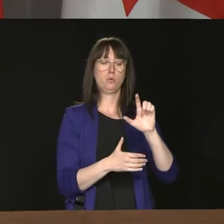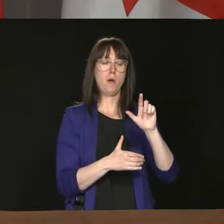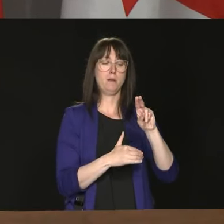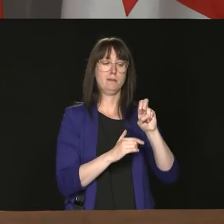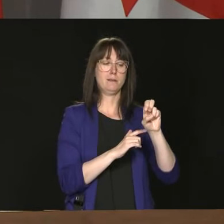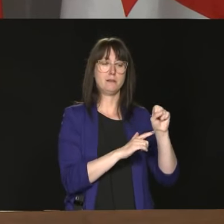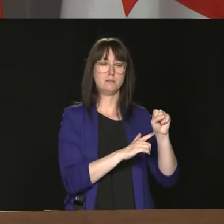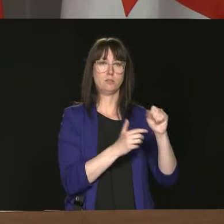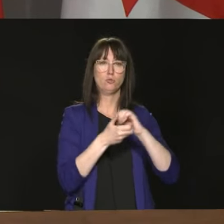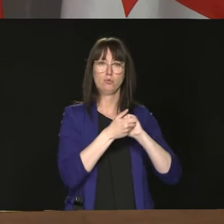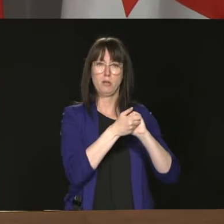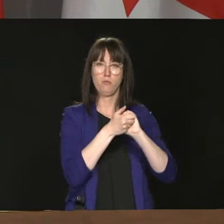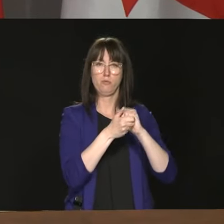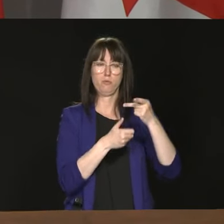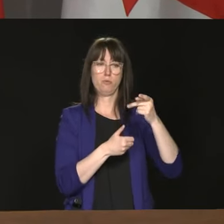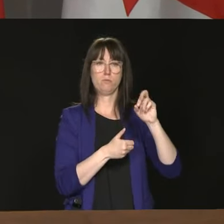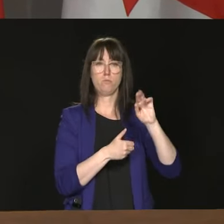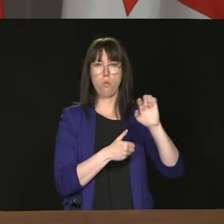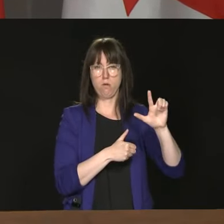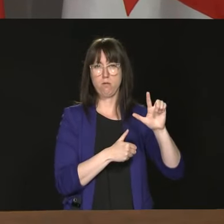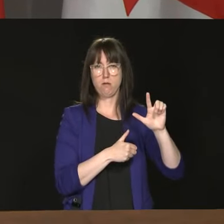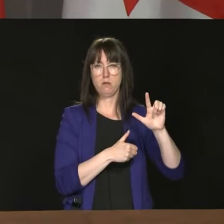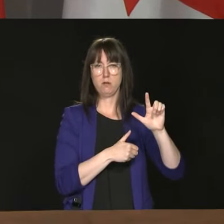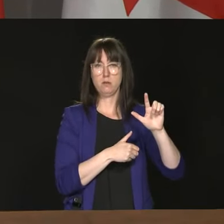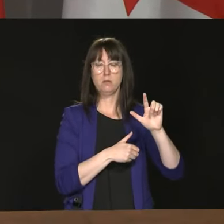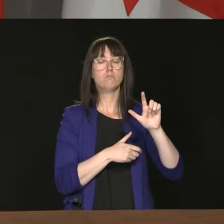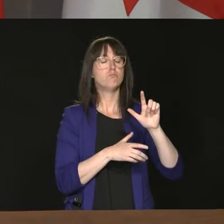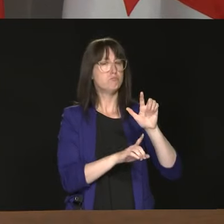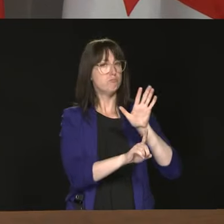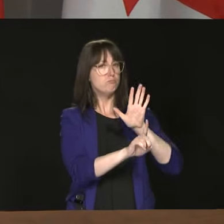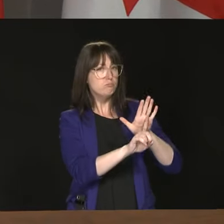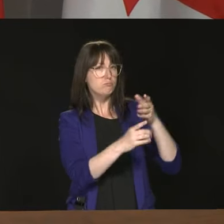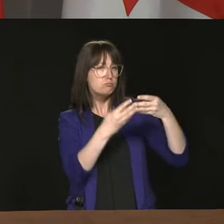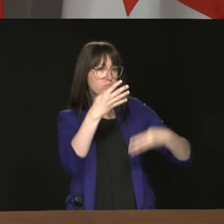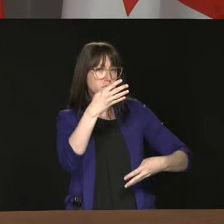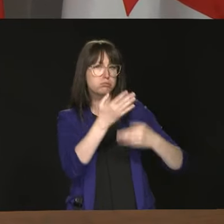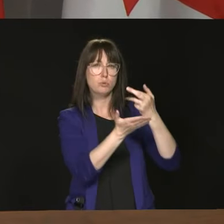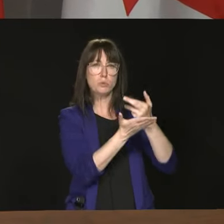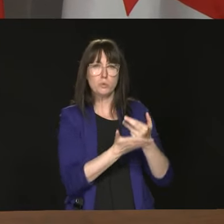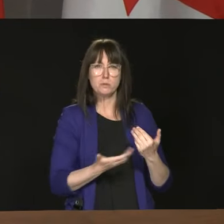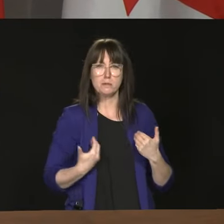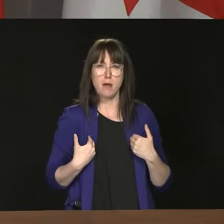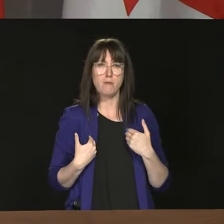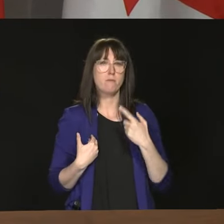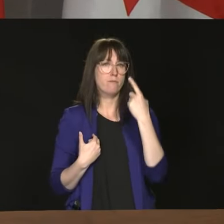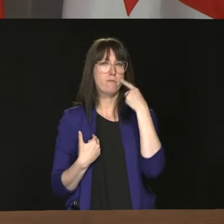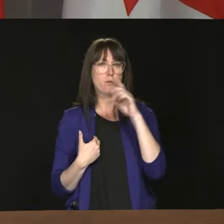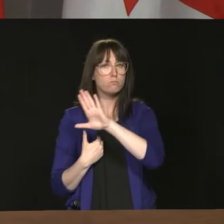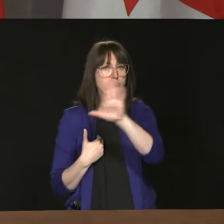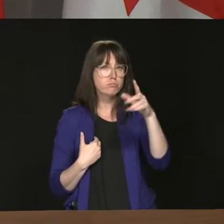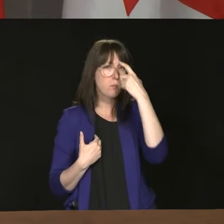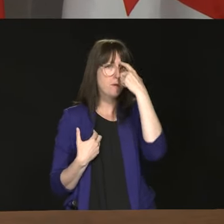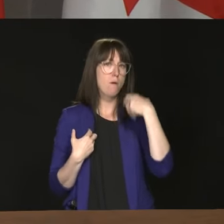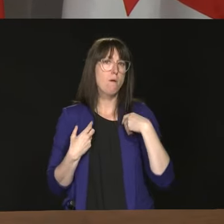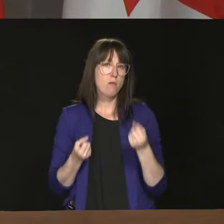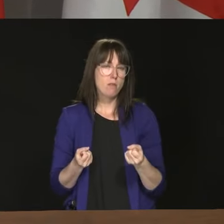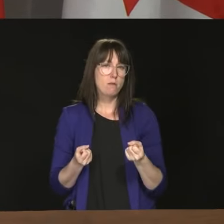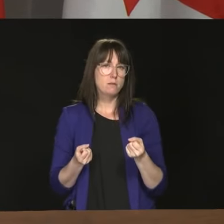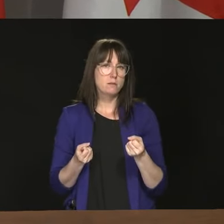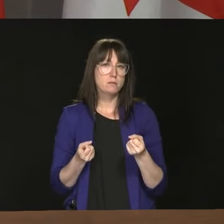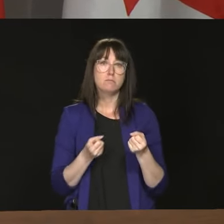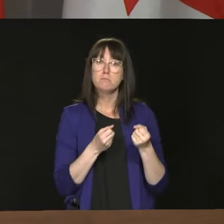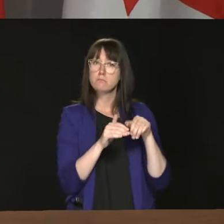à offrir des that ressources is pour la dedicated santé to mentale. providing Le resources for portail mental wellness. est accessible à You can partir du access site the web portal through the